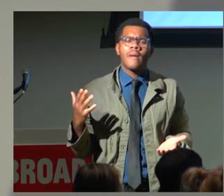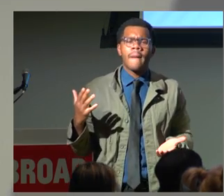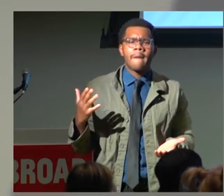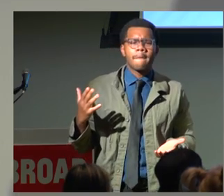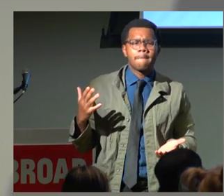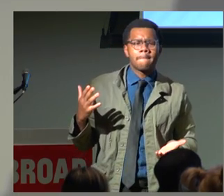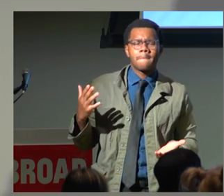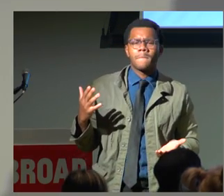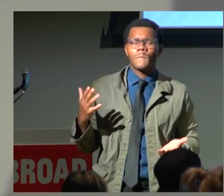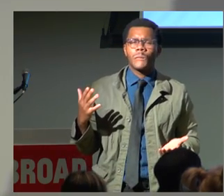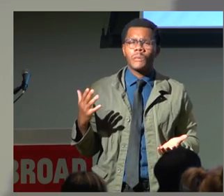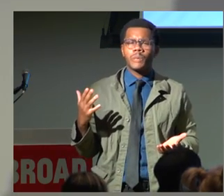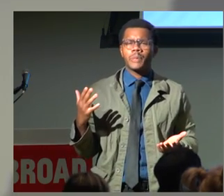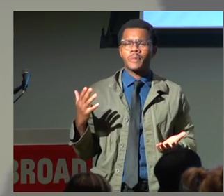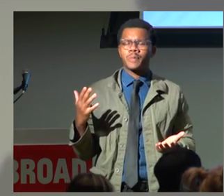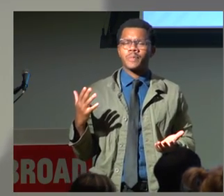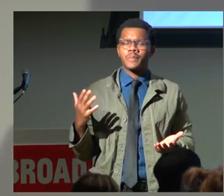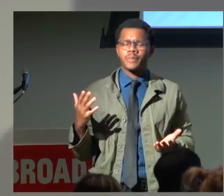to